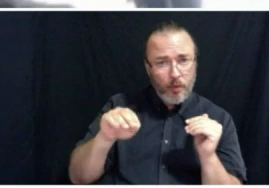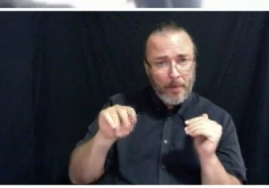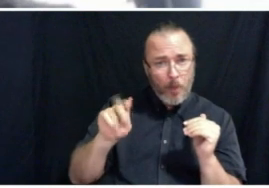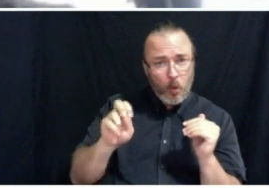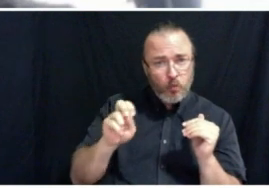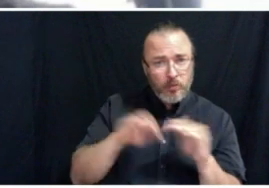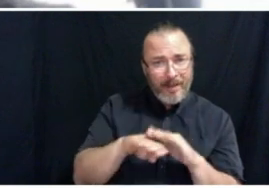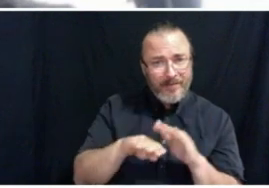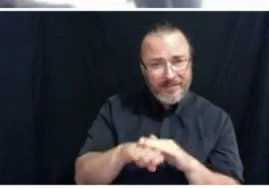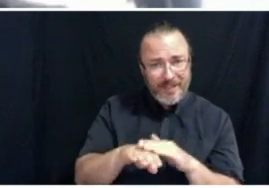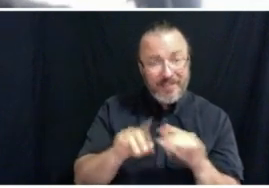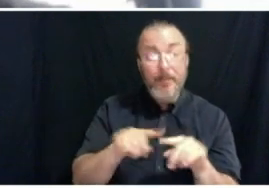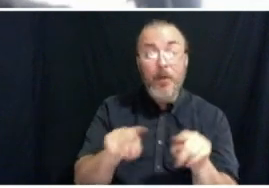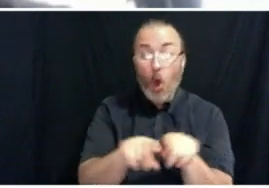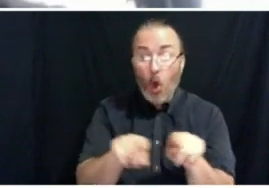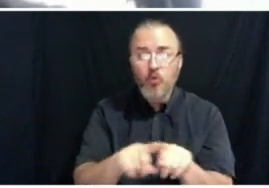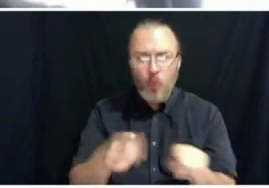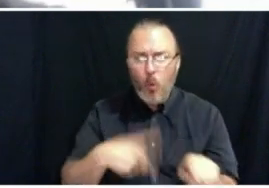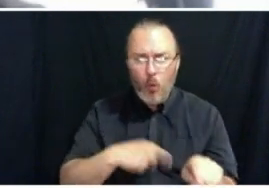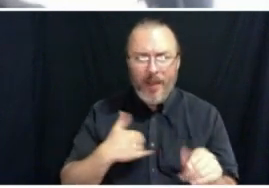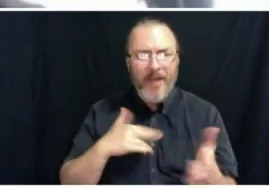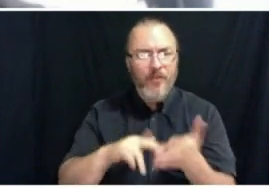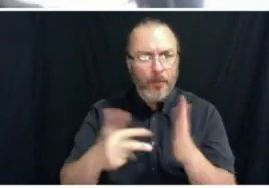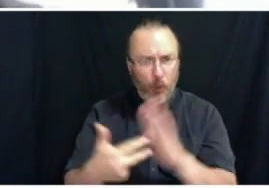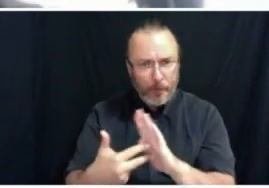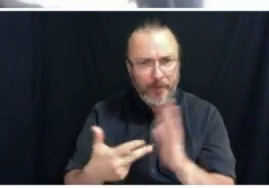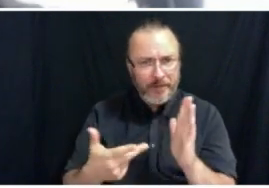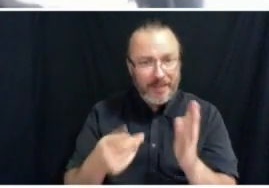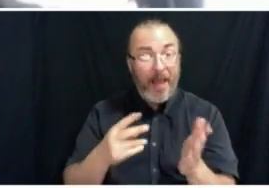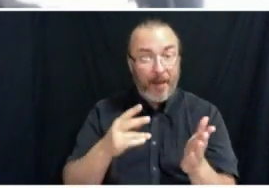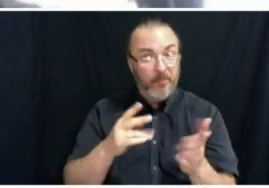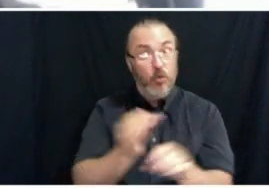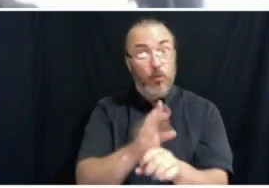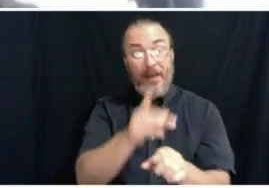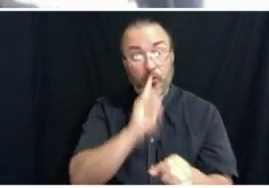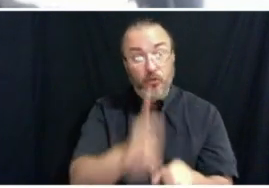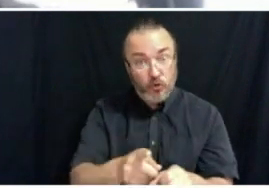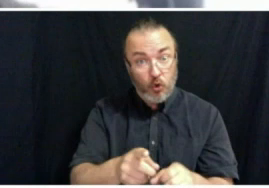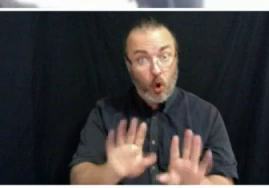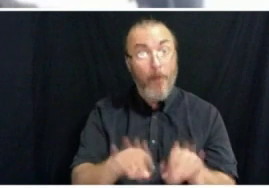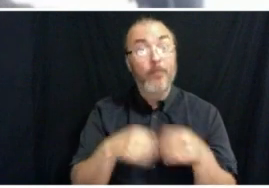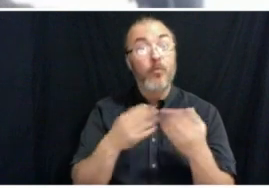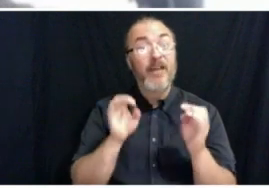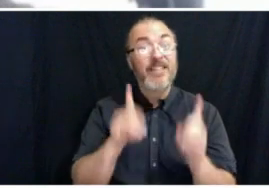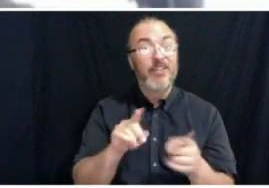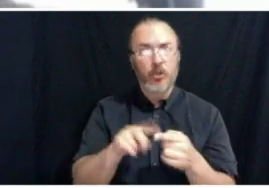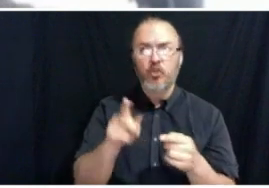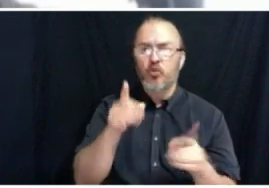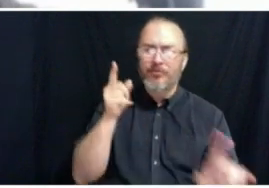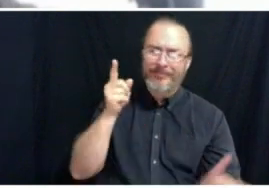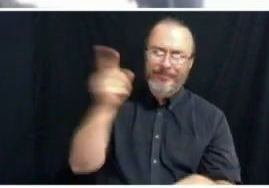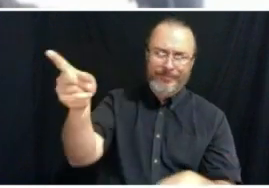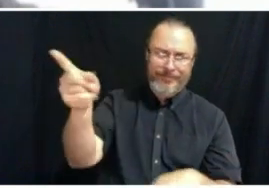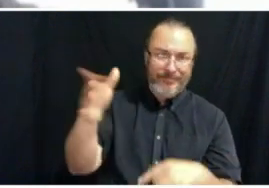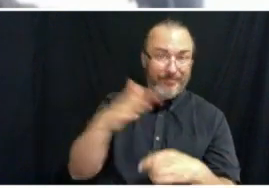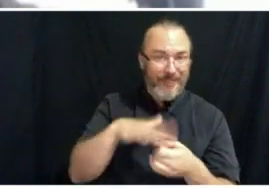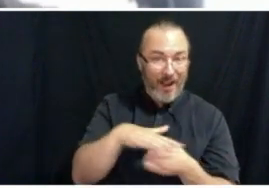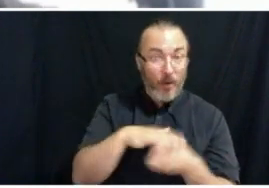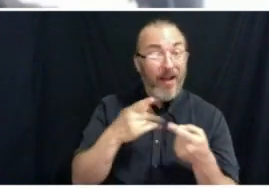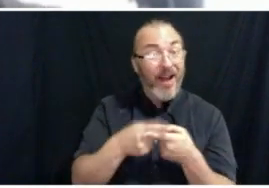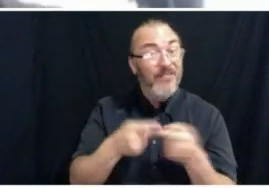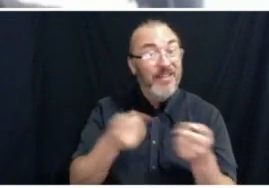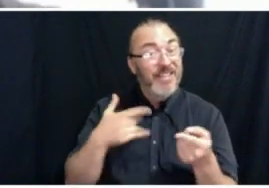with a purpose to ensure that we get education in remote areas. Conflict is often in remote areas, or